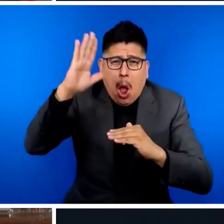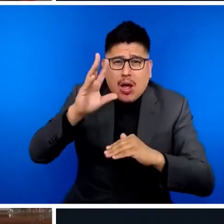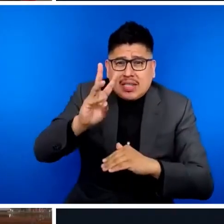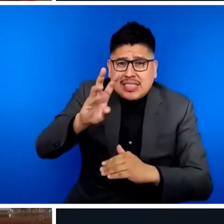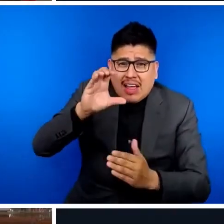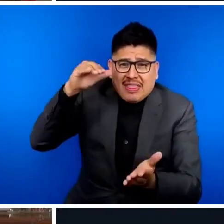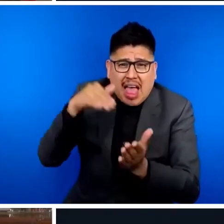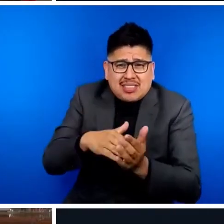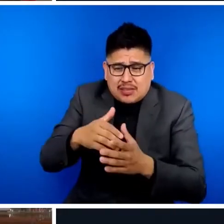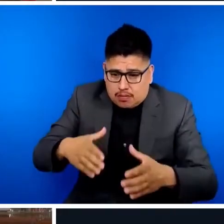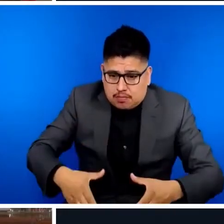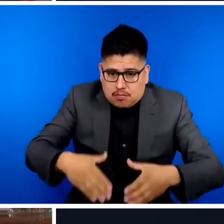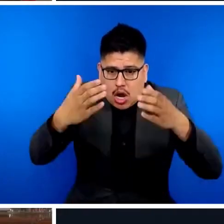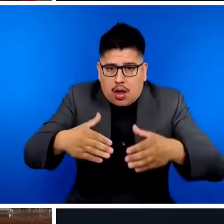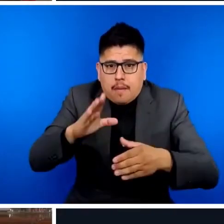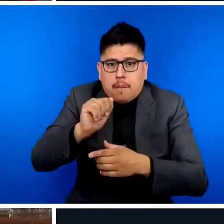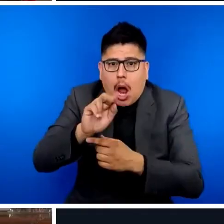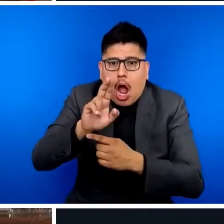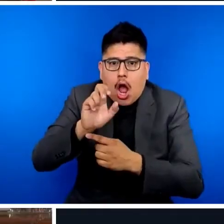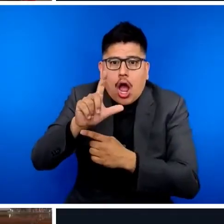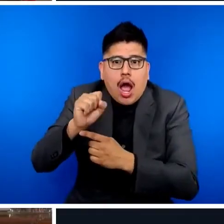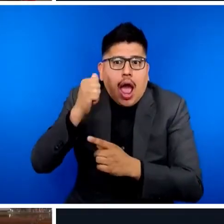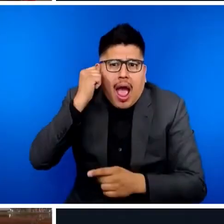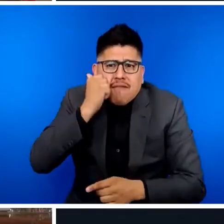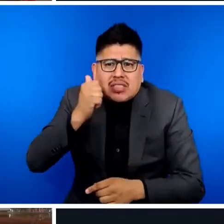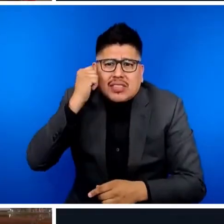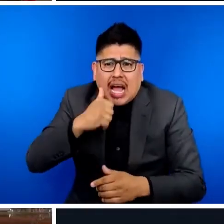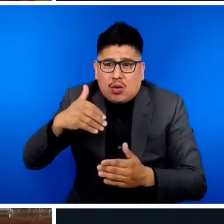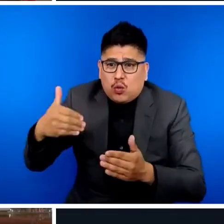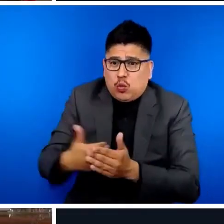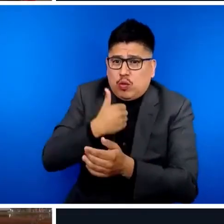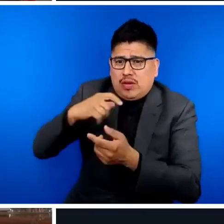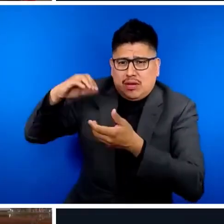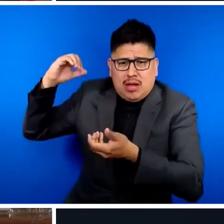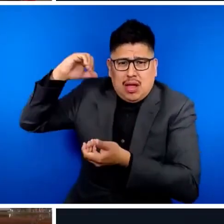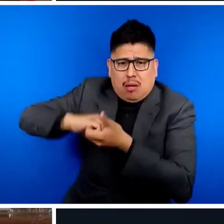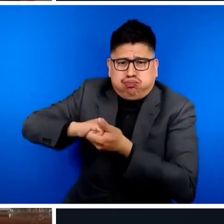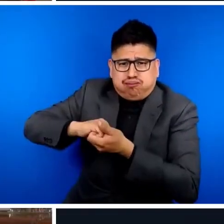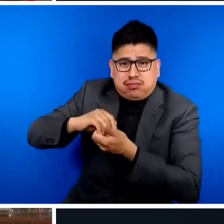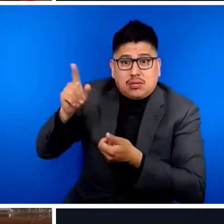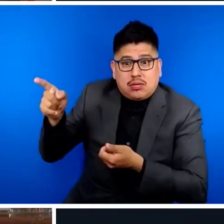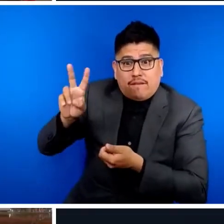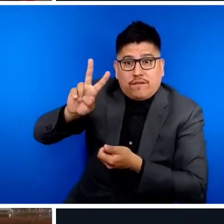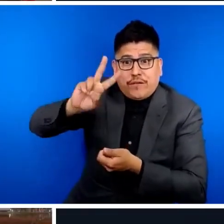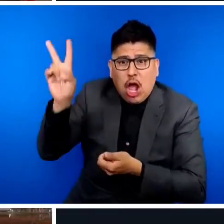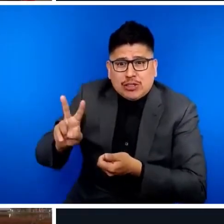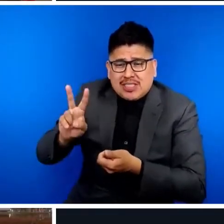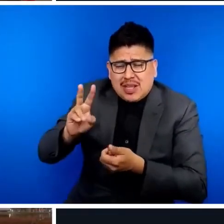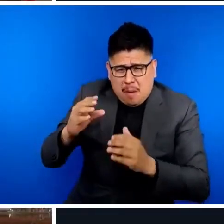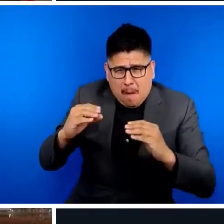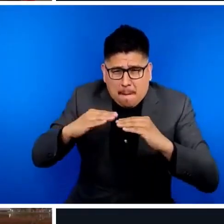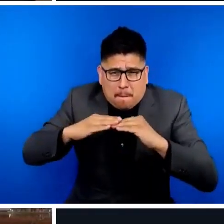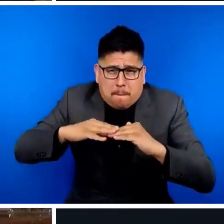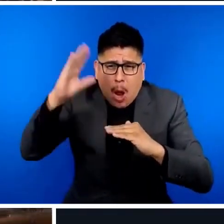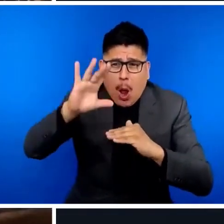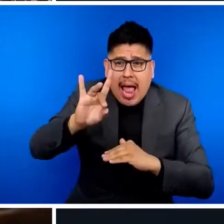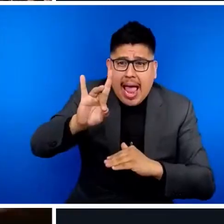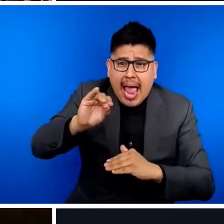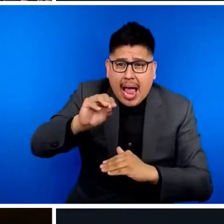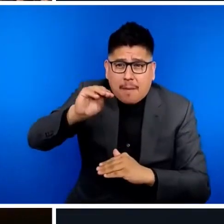new friend and partner, Venezuela, more than 80 million barrels of oil.